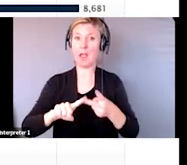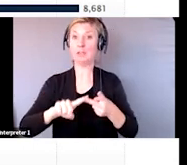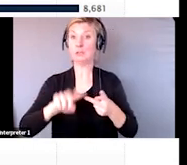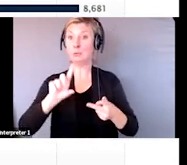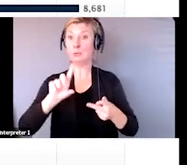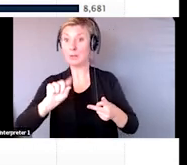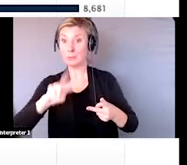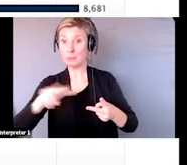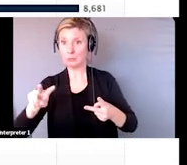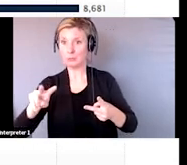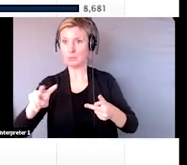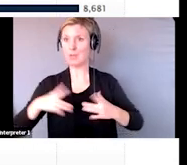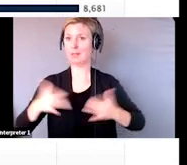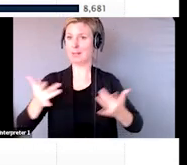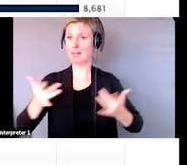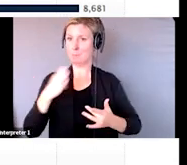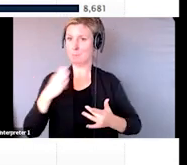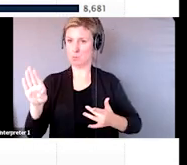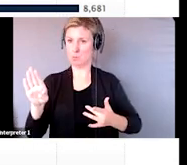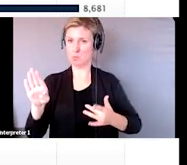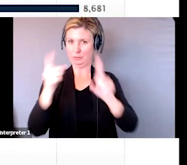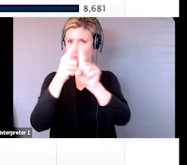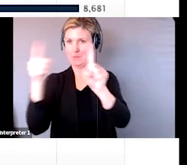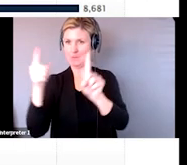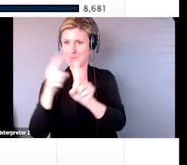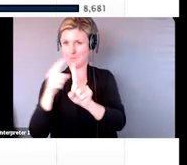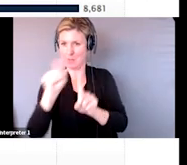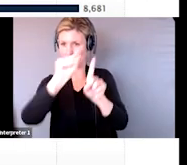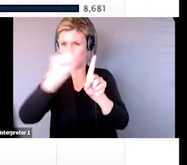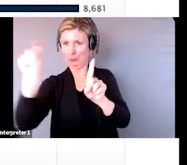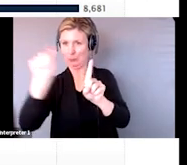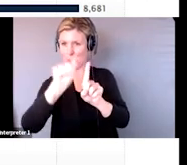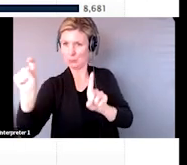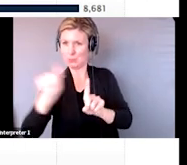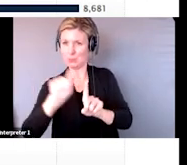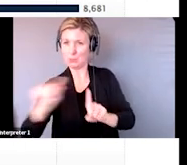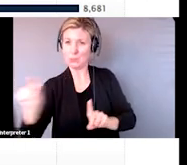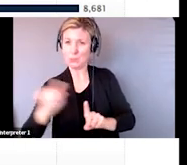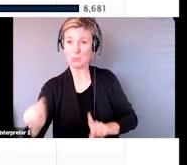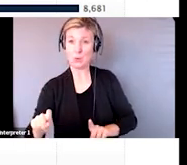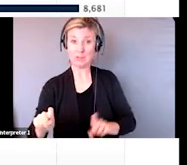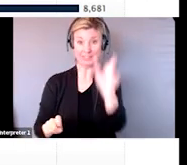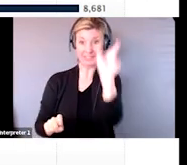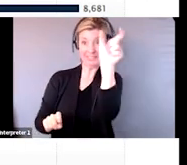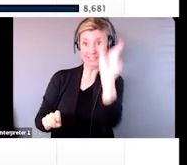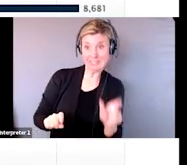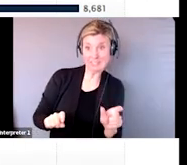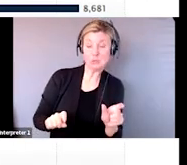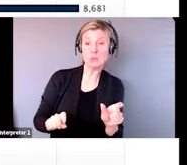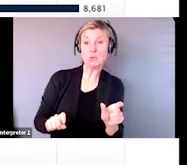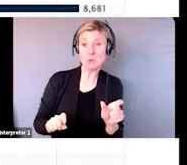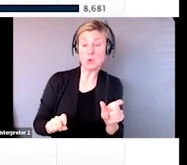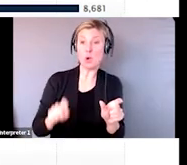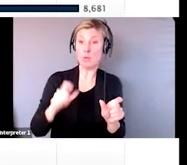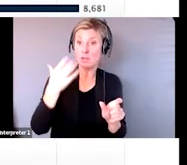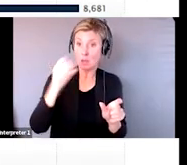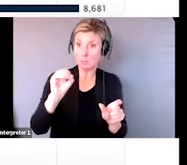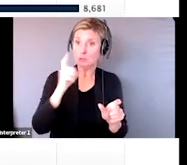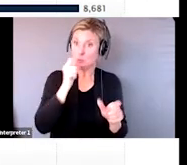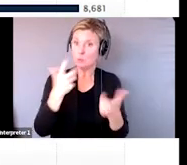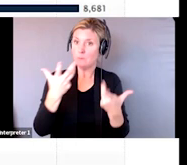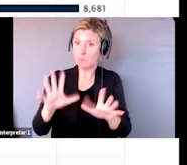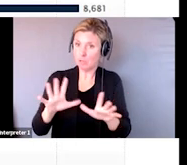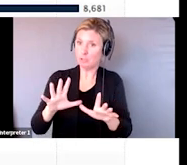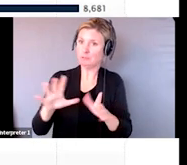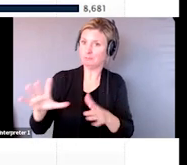see, most of these companies listed here, these are the largest, the companies that have obtained the most patents in the US in those